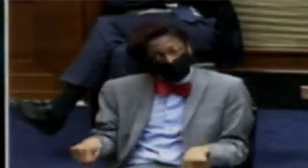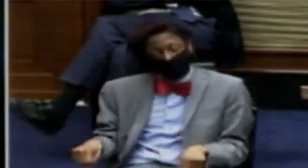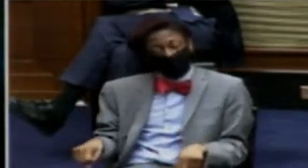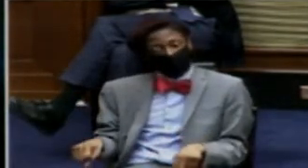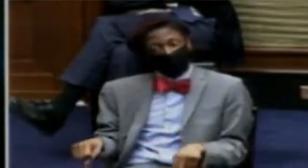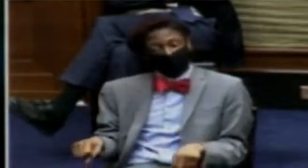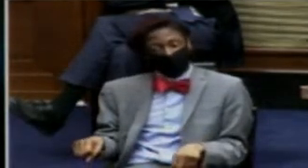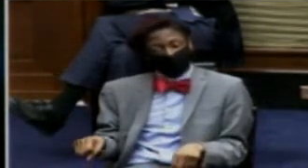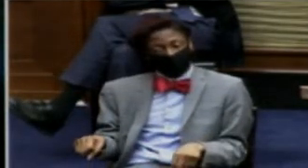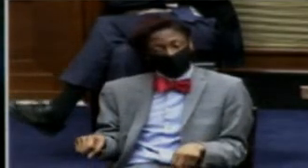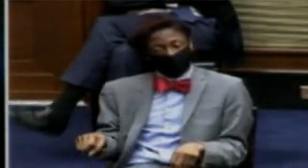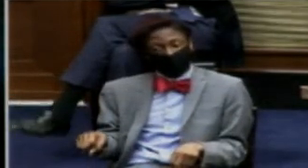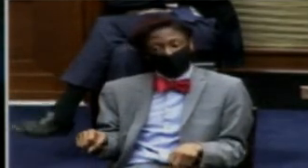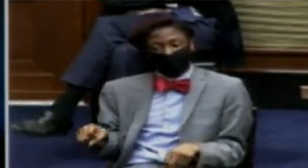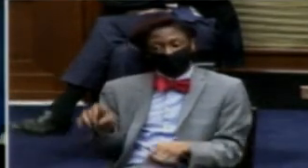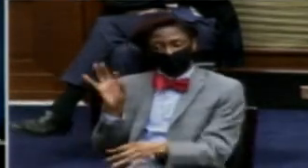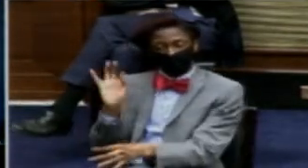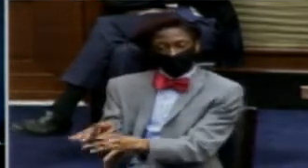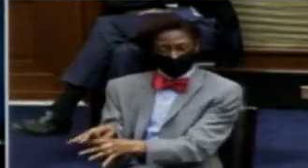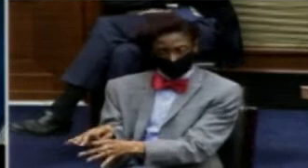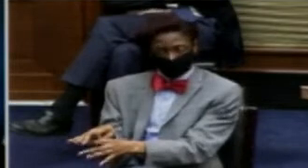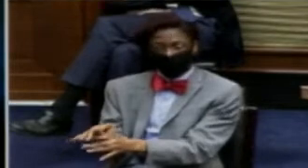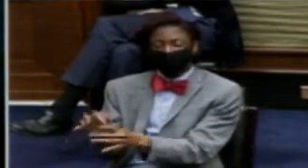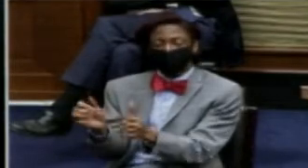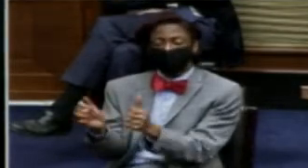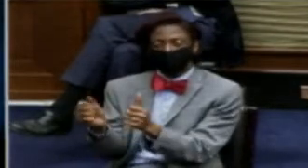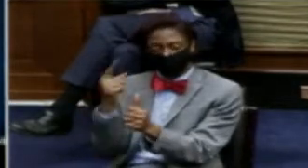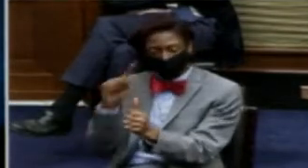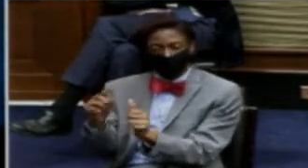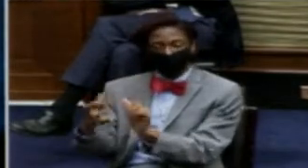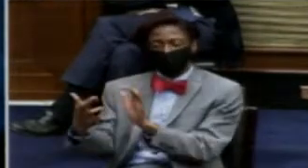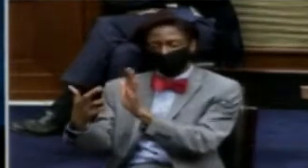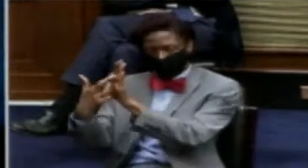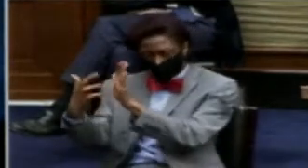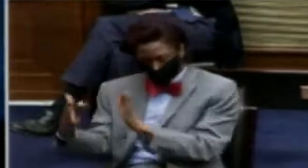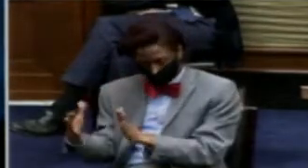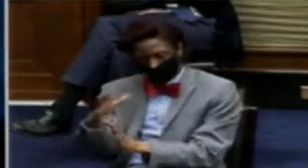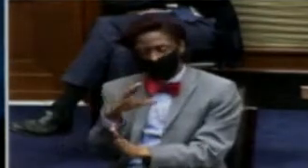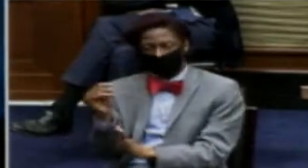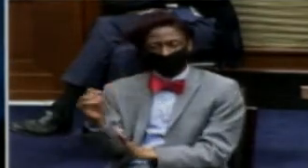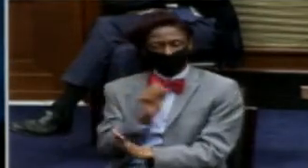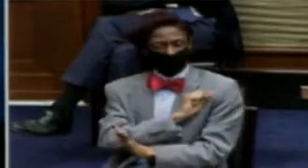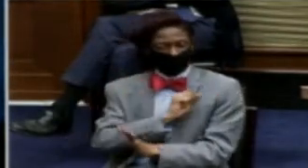able to vote on representation in senators. But your point is that they're